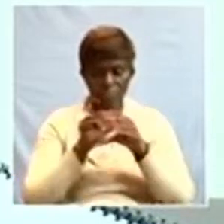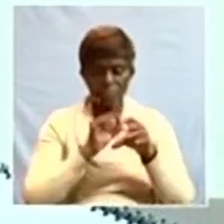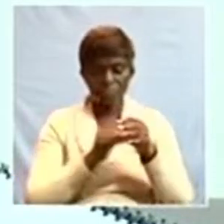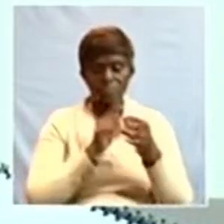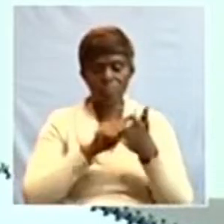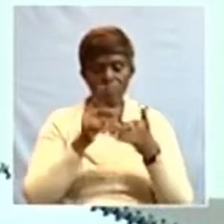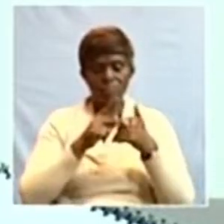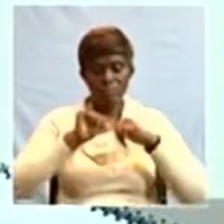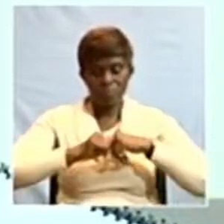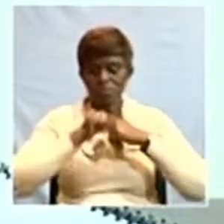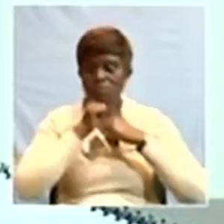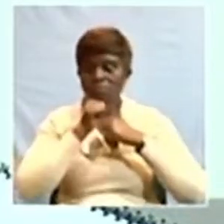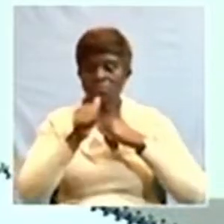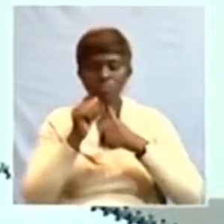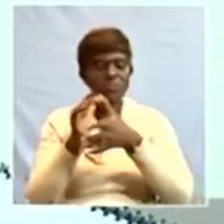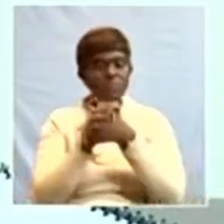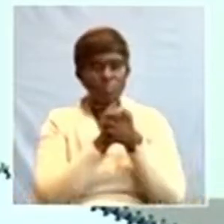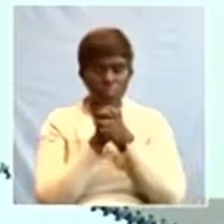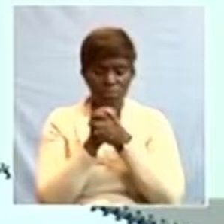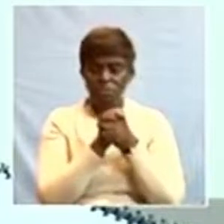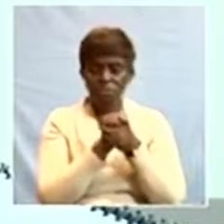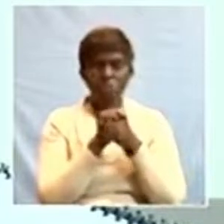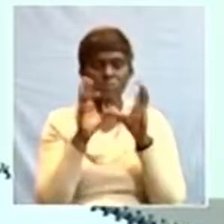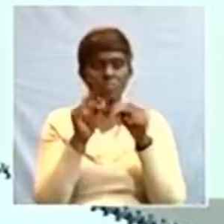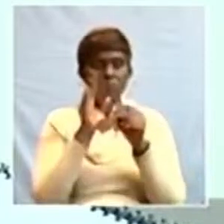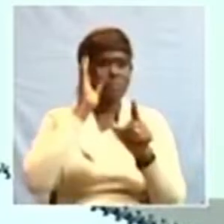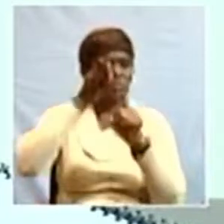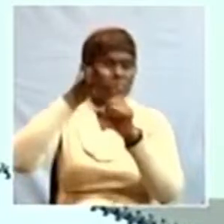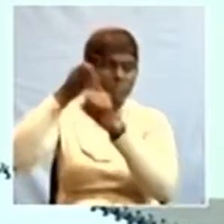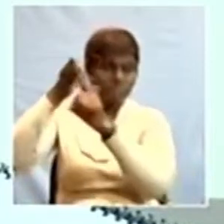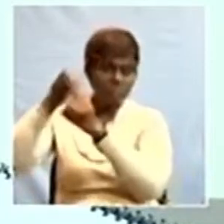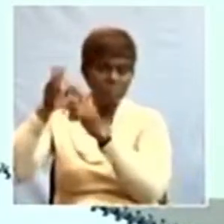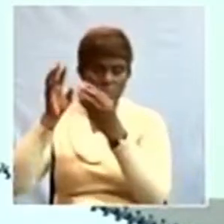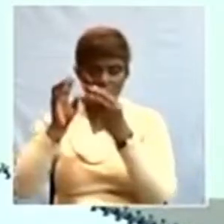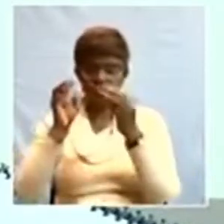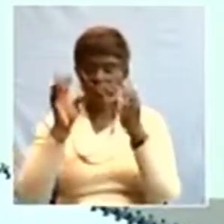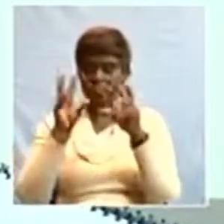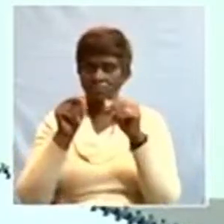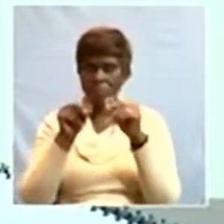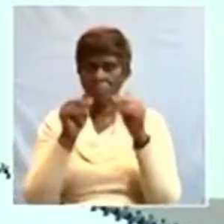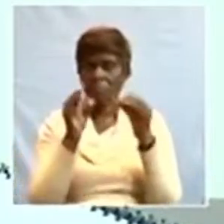do not collaborate directly with,